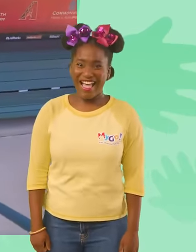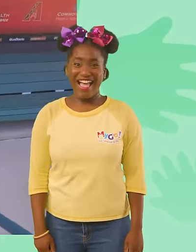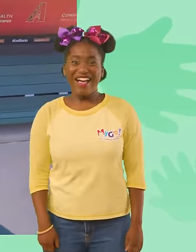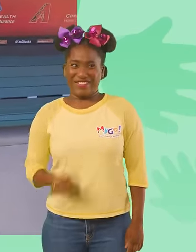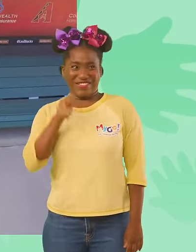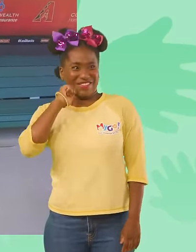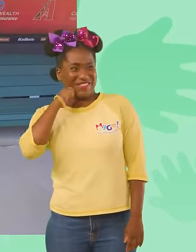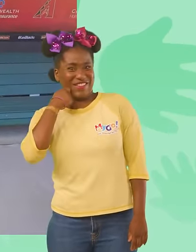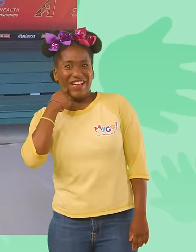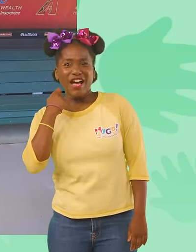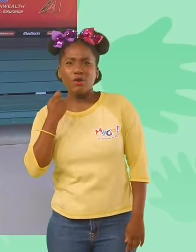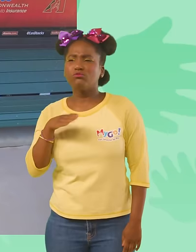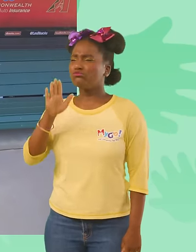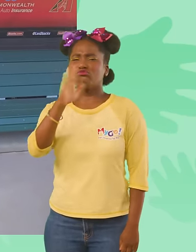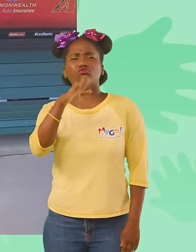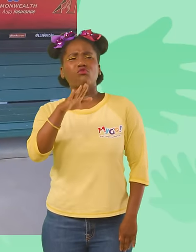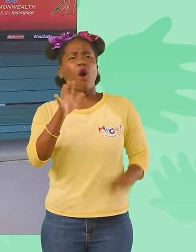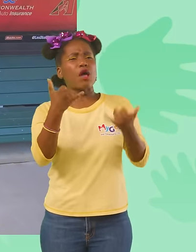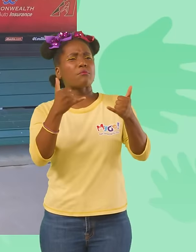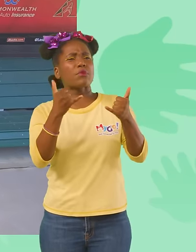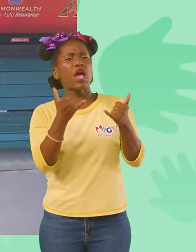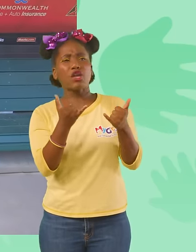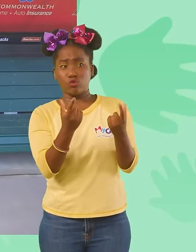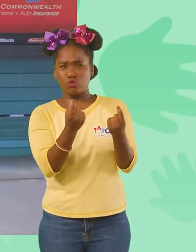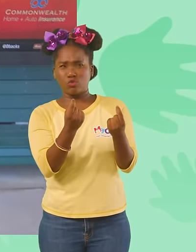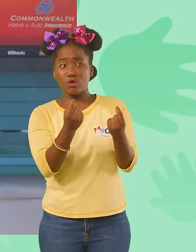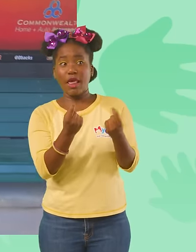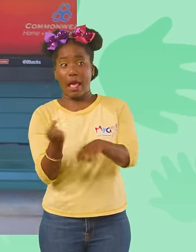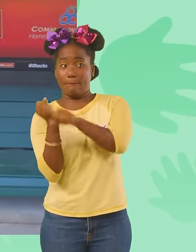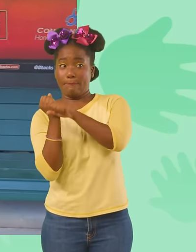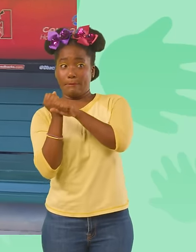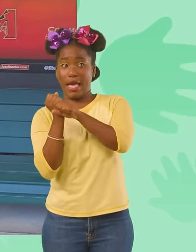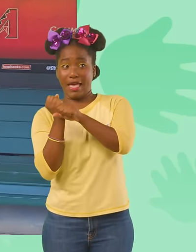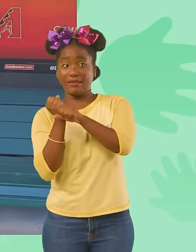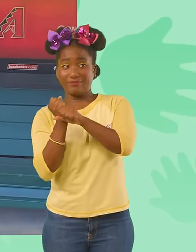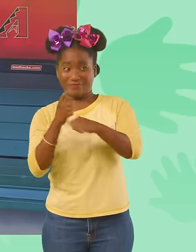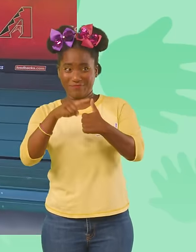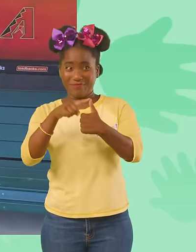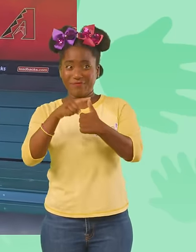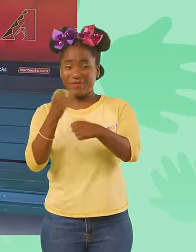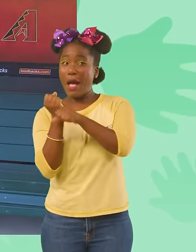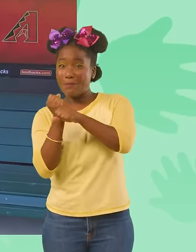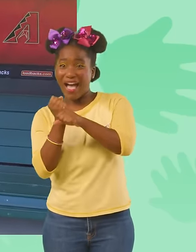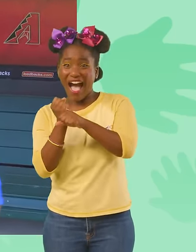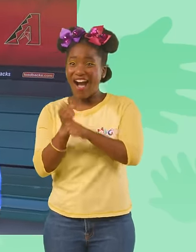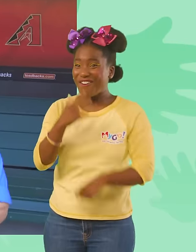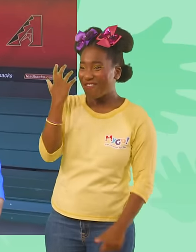Pretty cool. Well, Blippi, to play baseball, you need a bat. Ooh, a bat. Check it